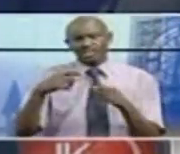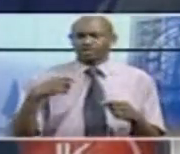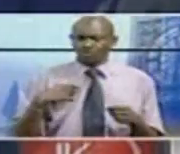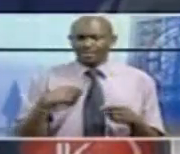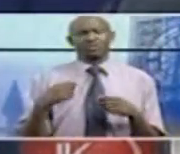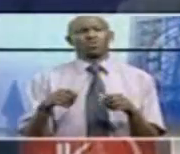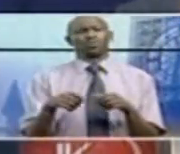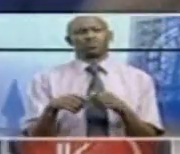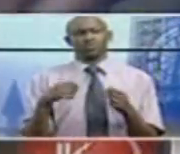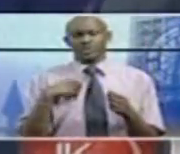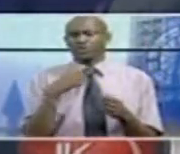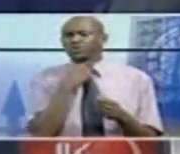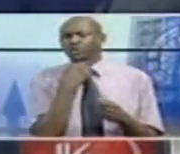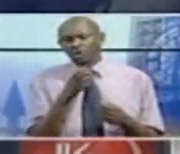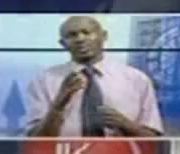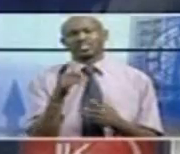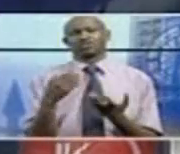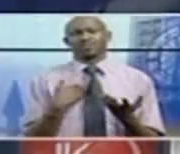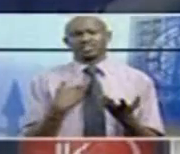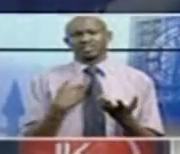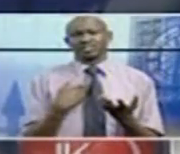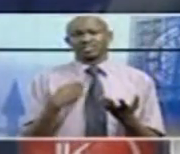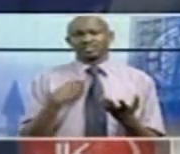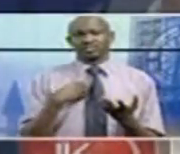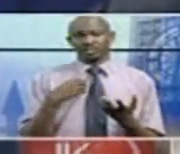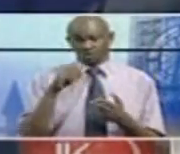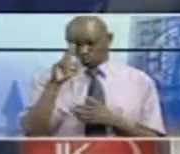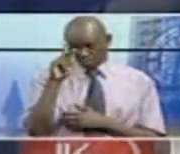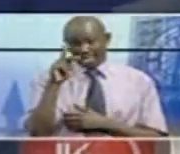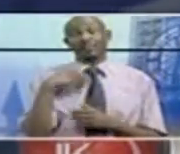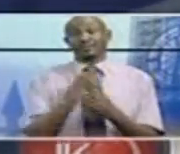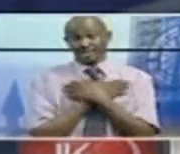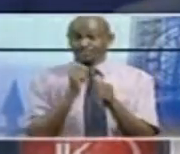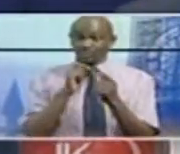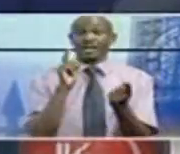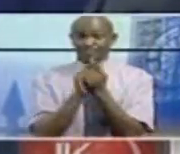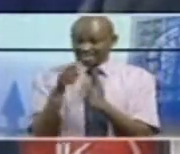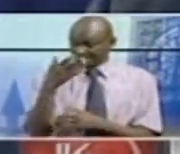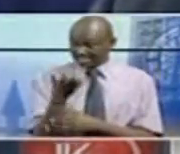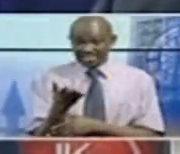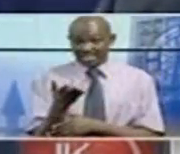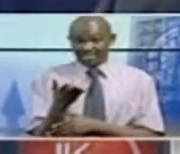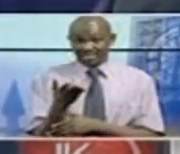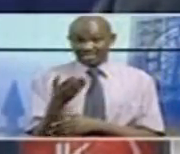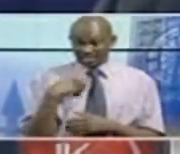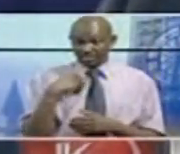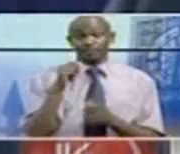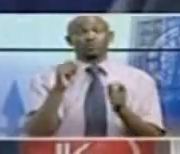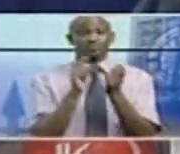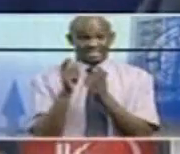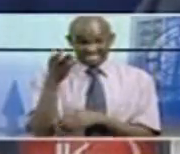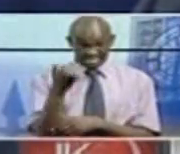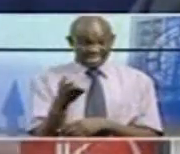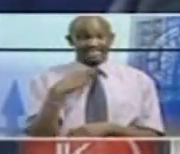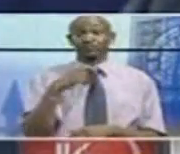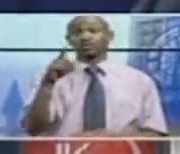acrimonious. We want it to be, and I think UK, my friend, can also meet us halfway. I mean, I think it's a spite when